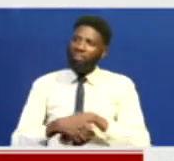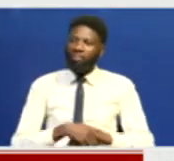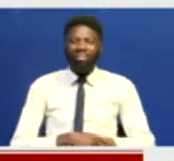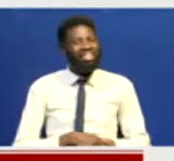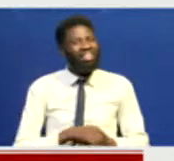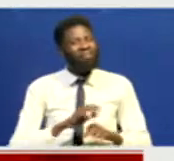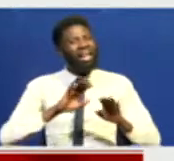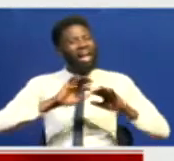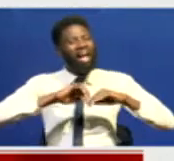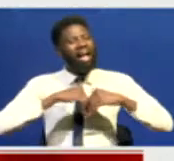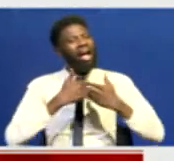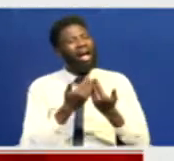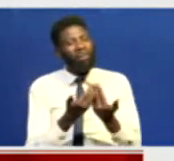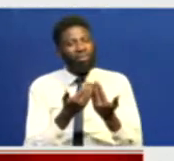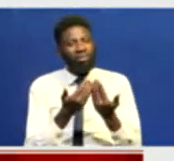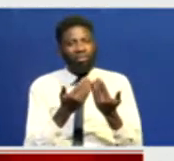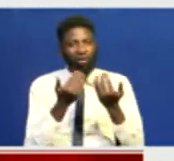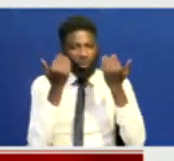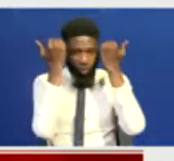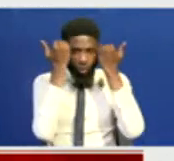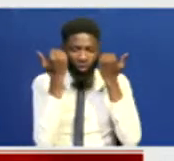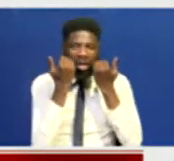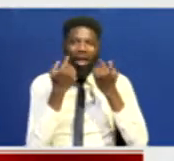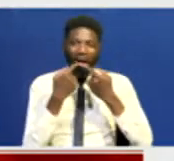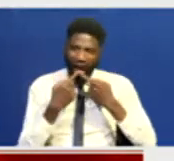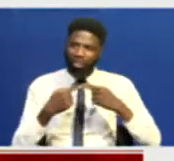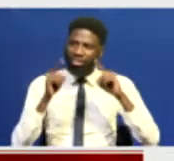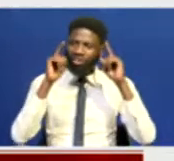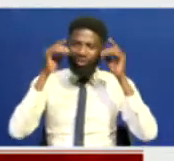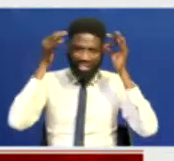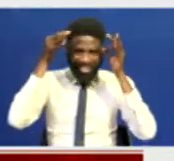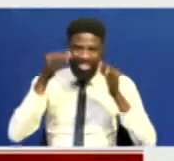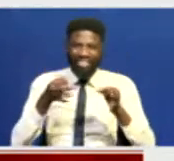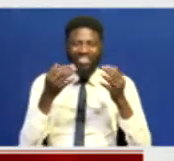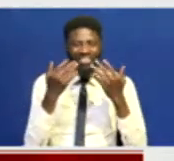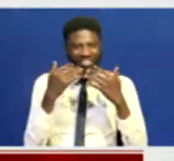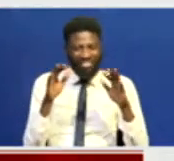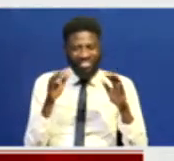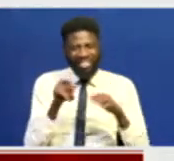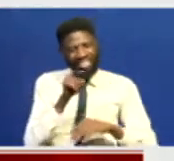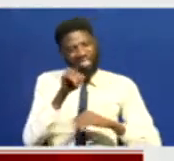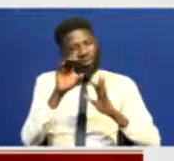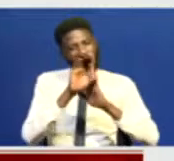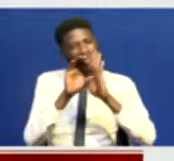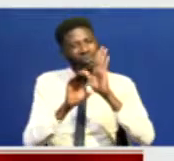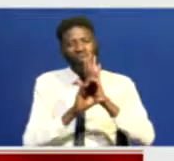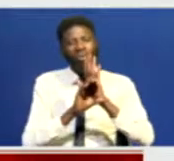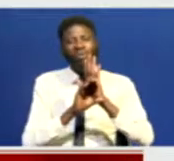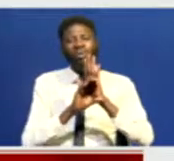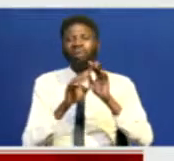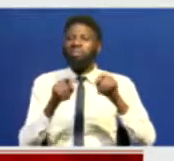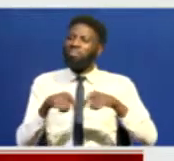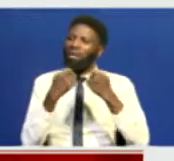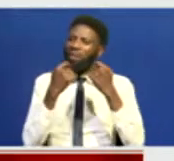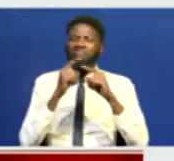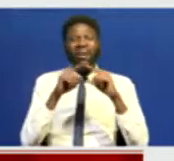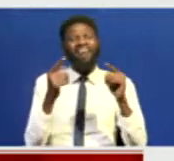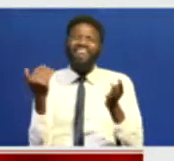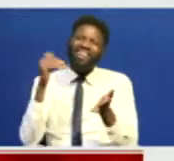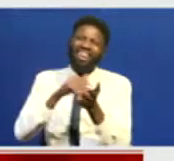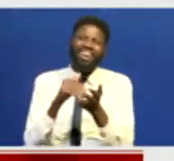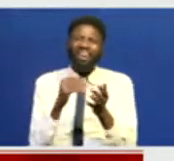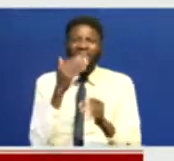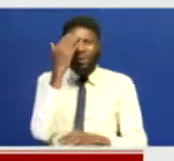it the court pronounces itself, that the levy is unconstitutional? So where is that latitude, even